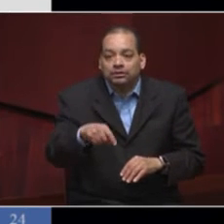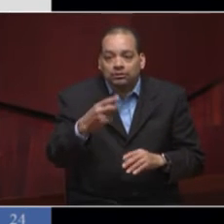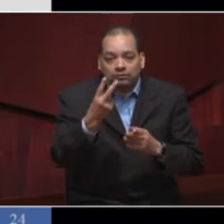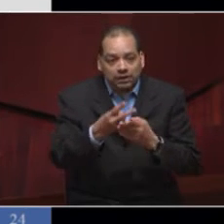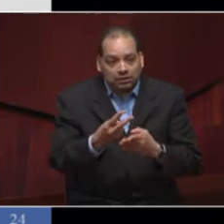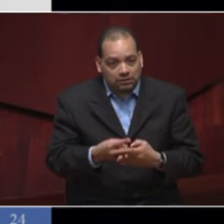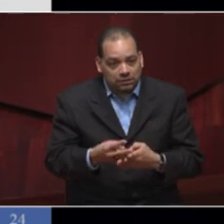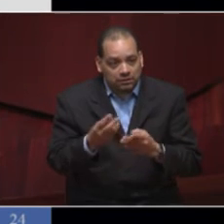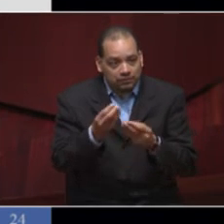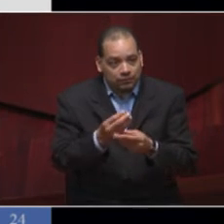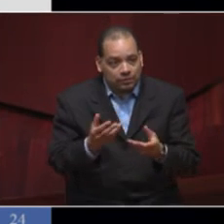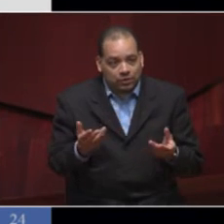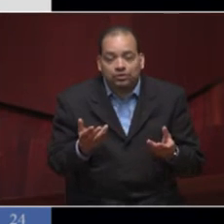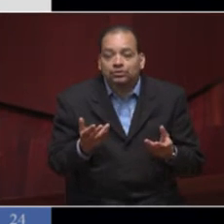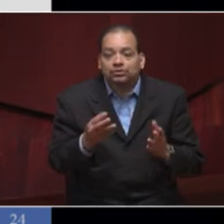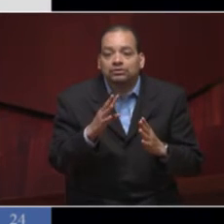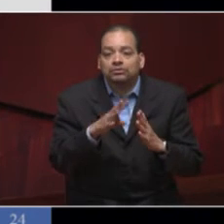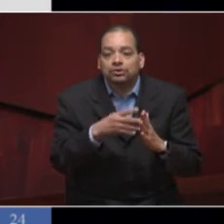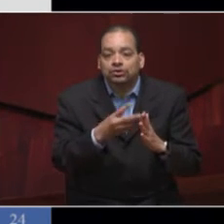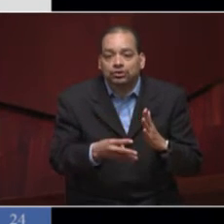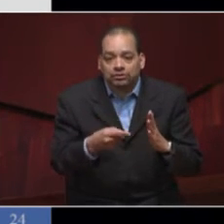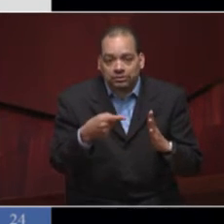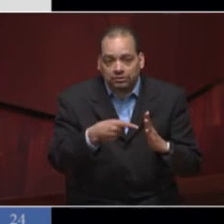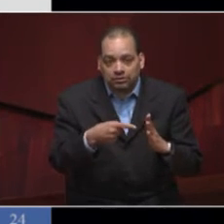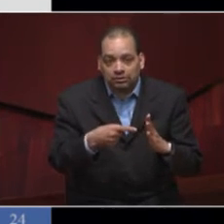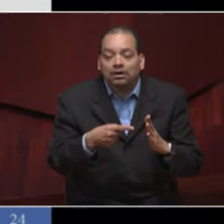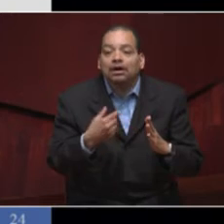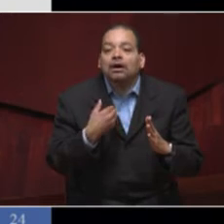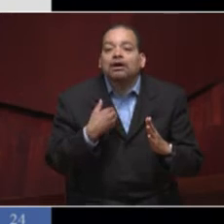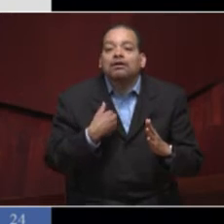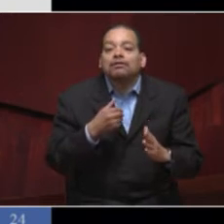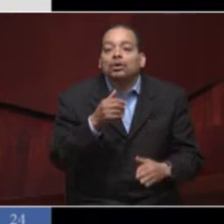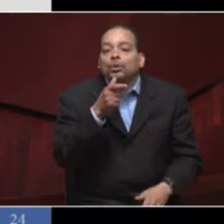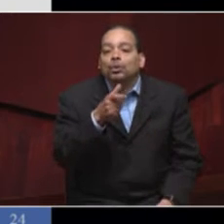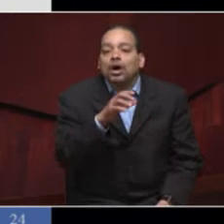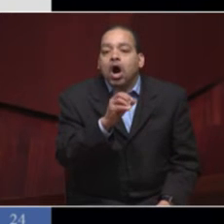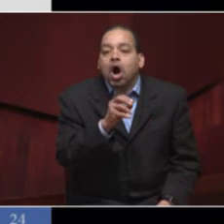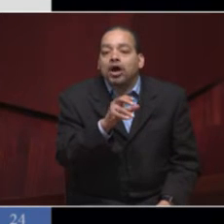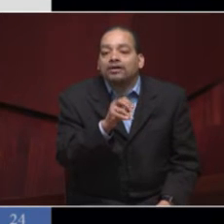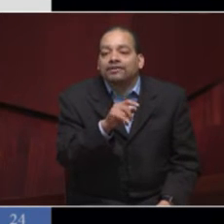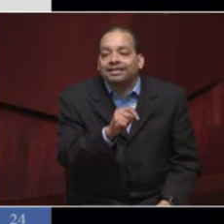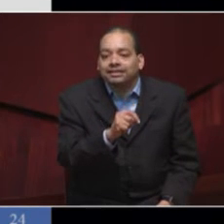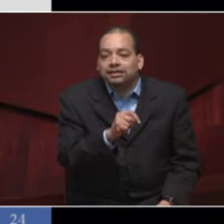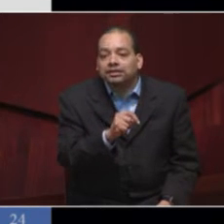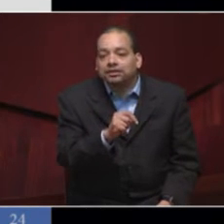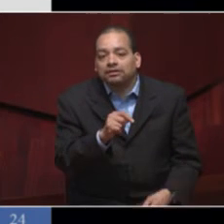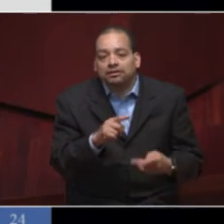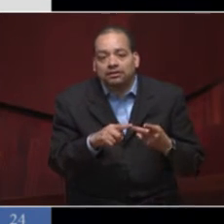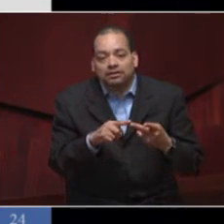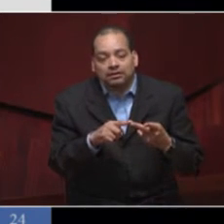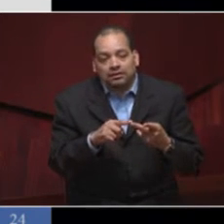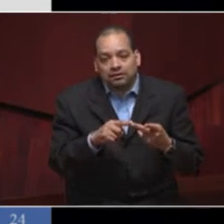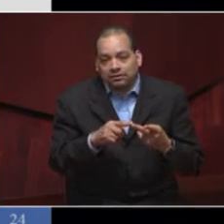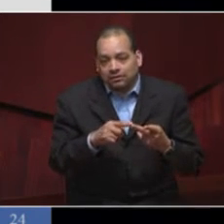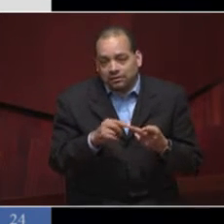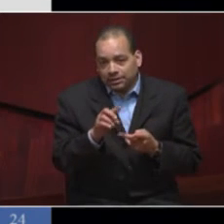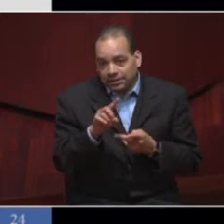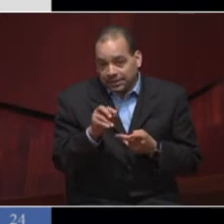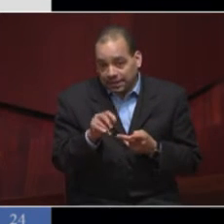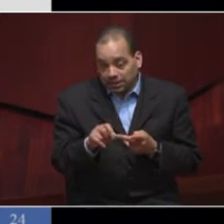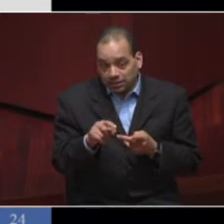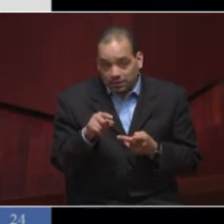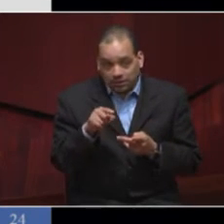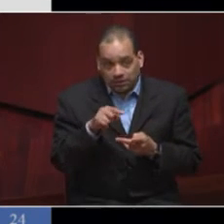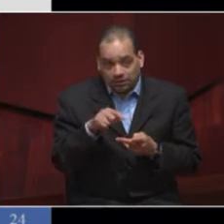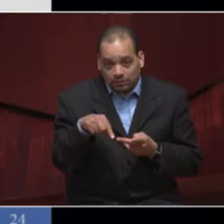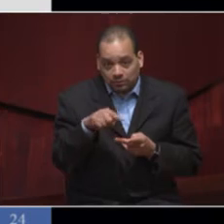information that you're getting on the spreadsheets. This will be ARCIS information. The data that we put into ERA on your behalf is